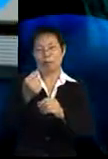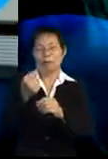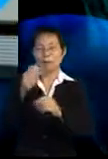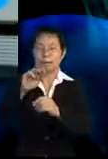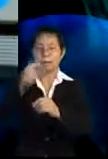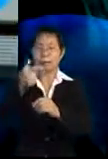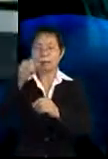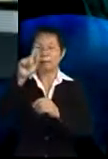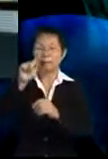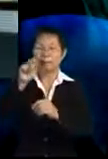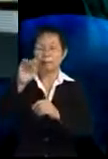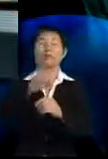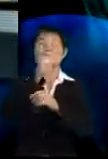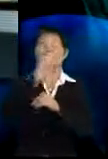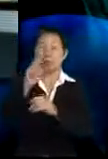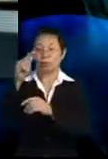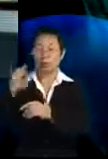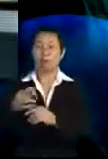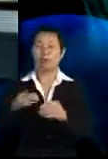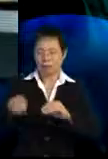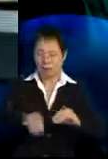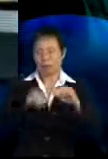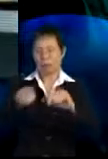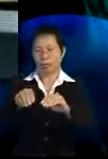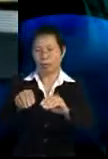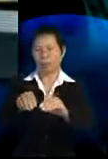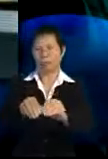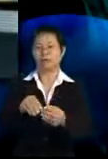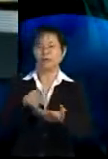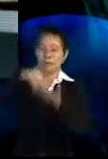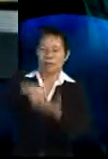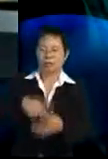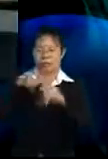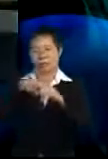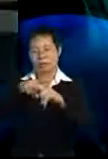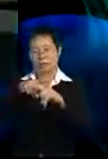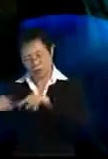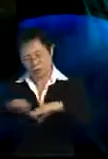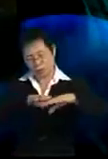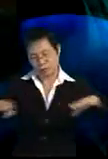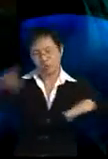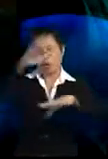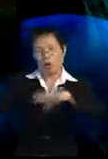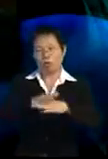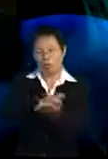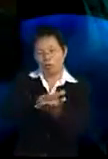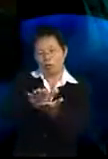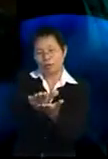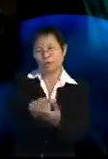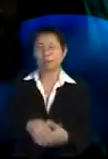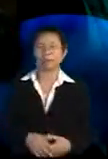Newton. Let's move on to the effects of different surfaces on friction.